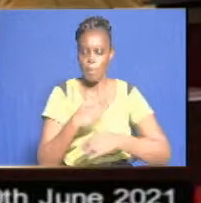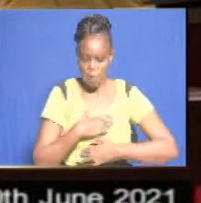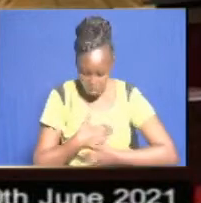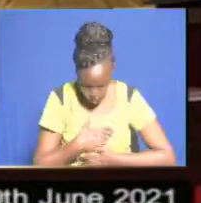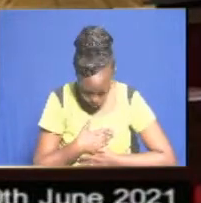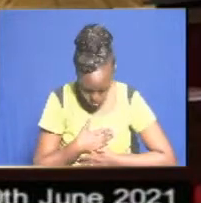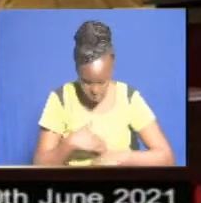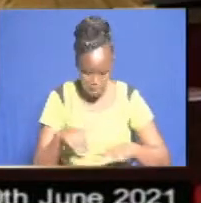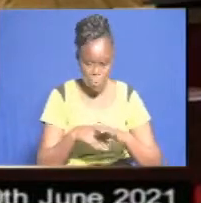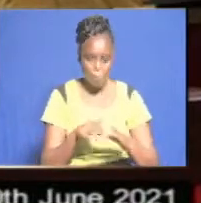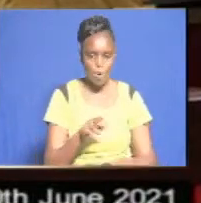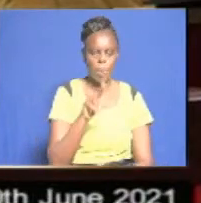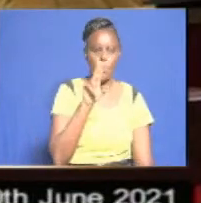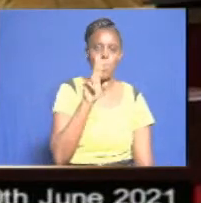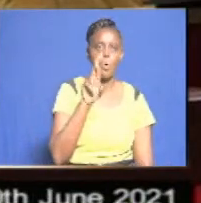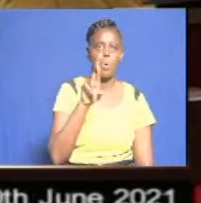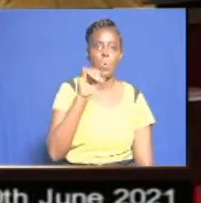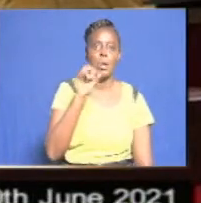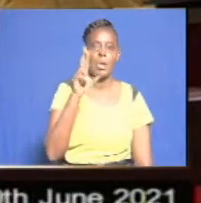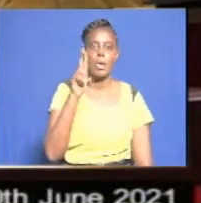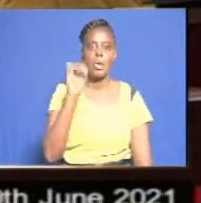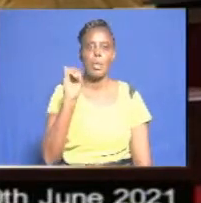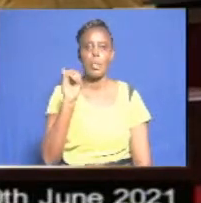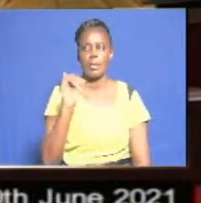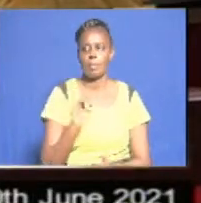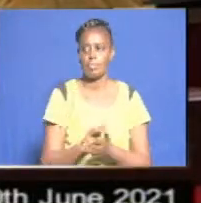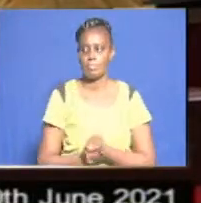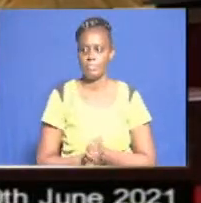Uriri. Honorable Nyamita.